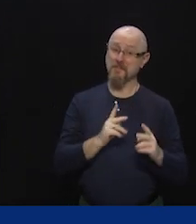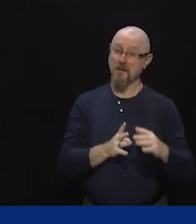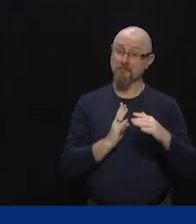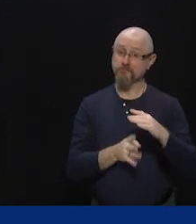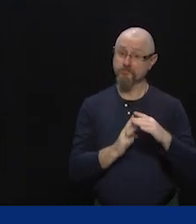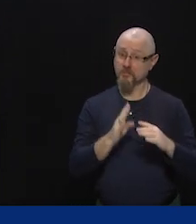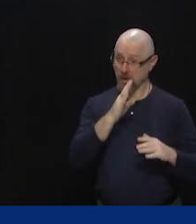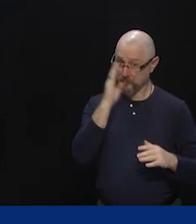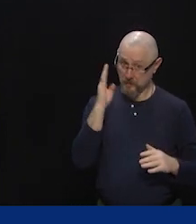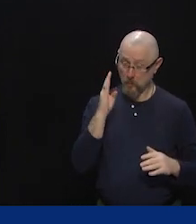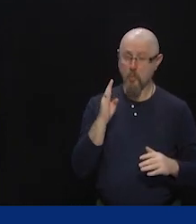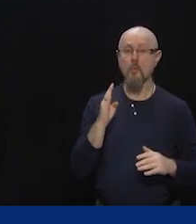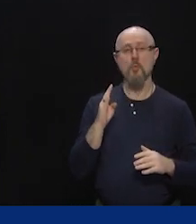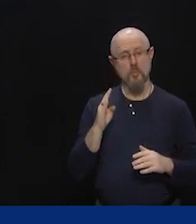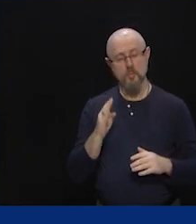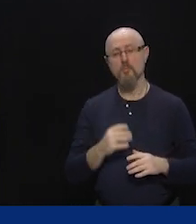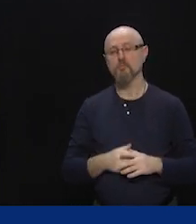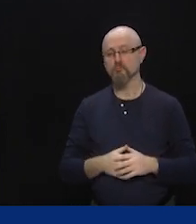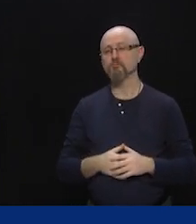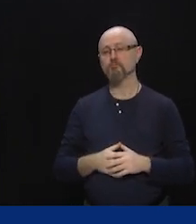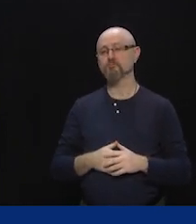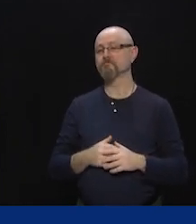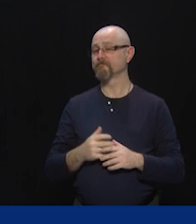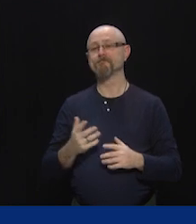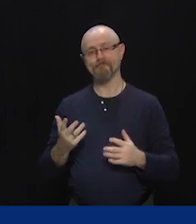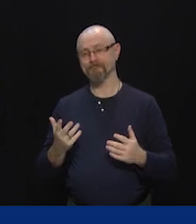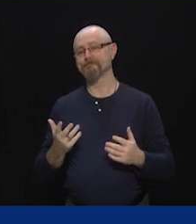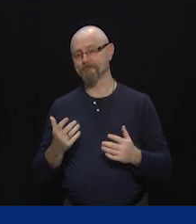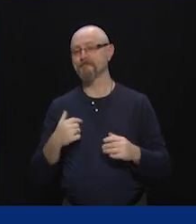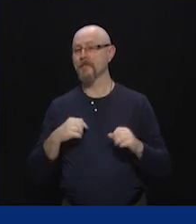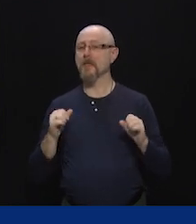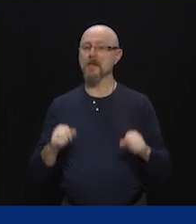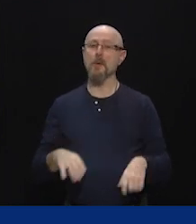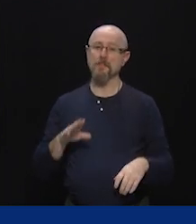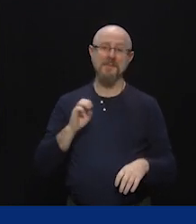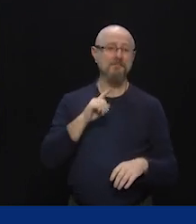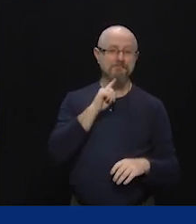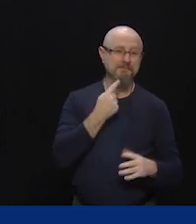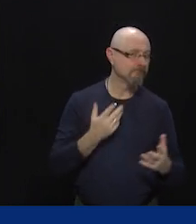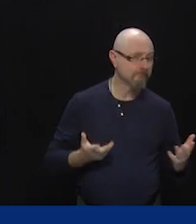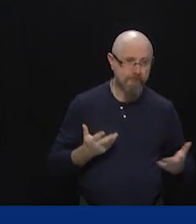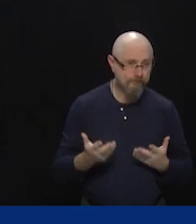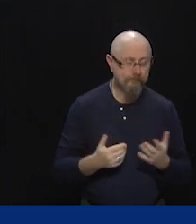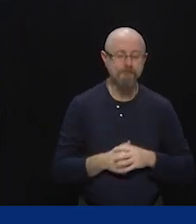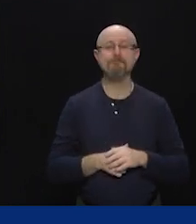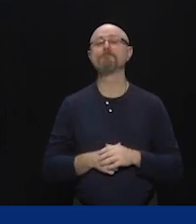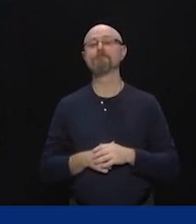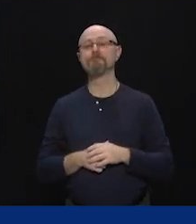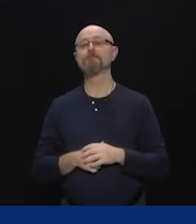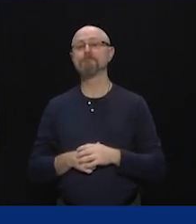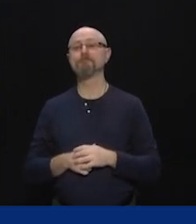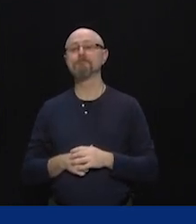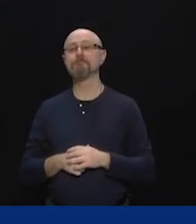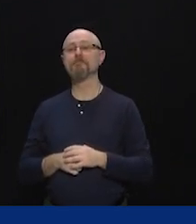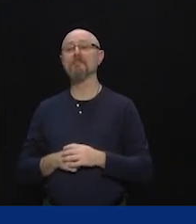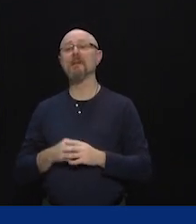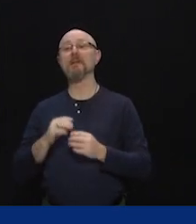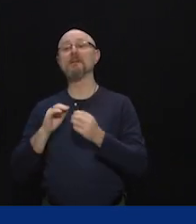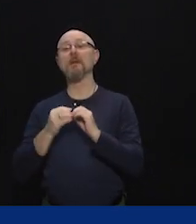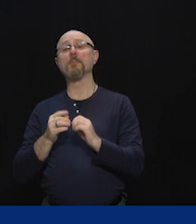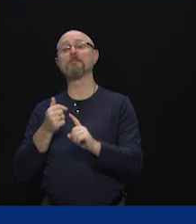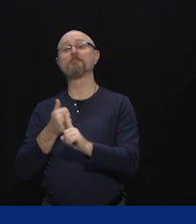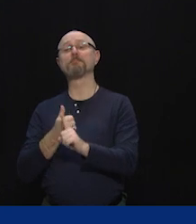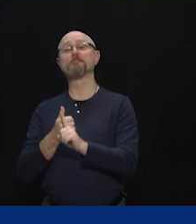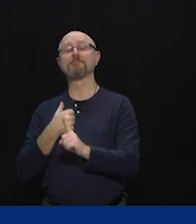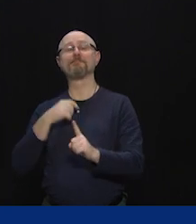a small fraction of a big number can be a big number. The numbers that we gave on